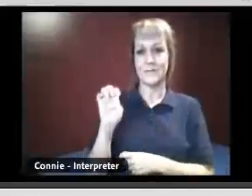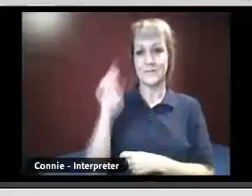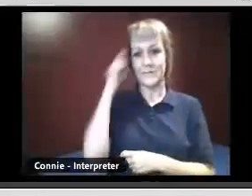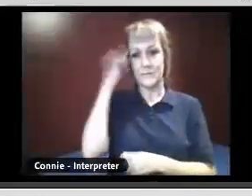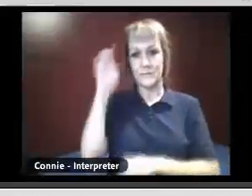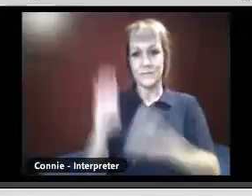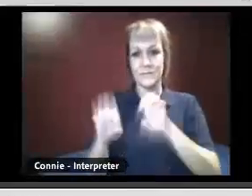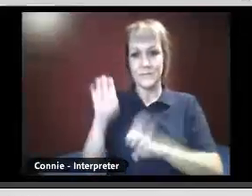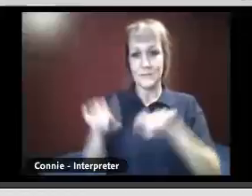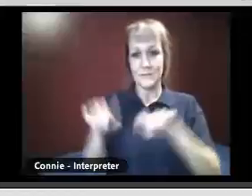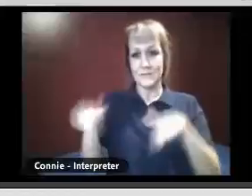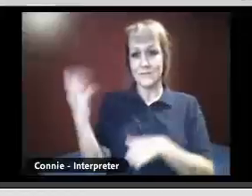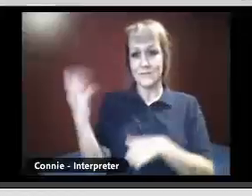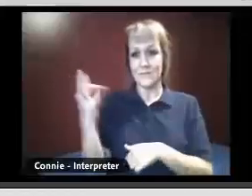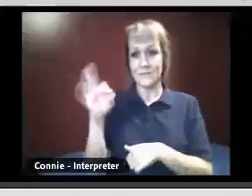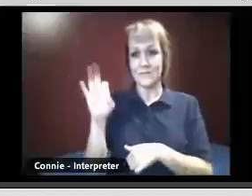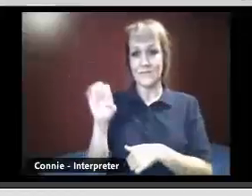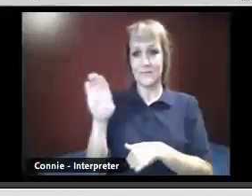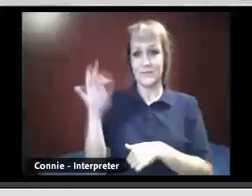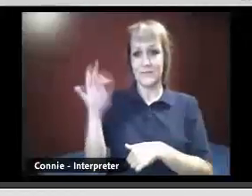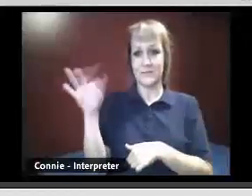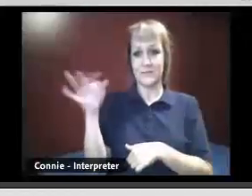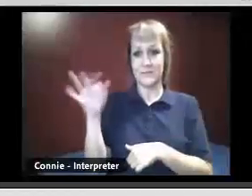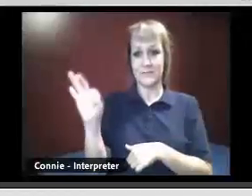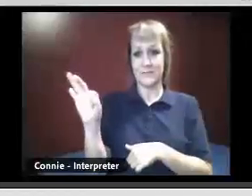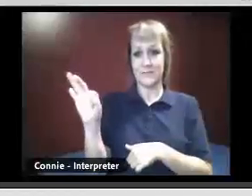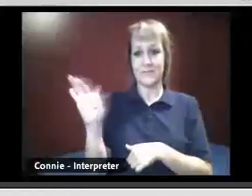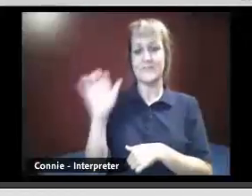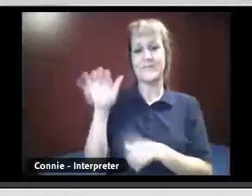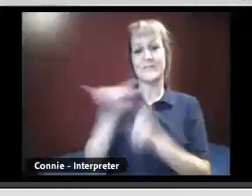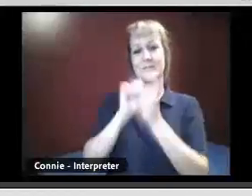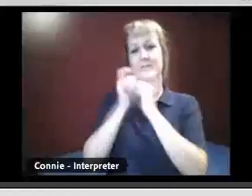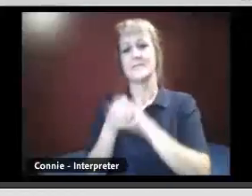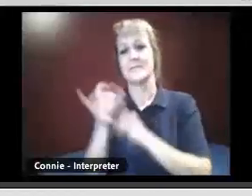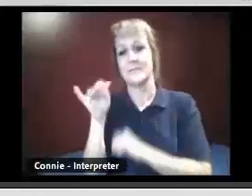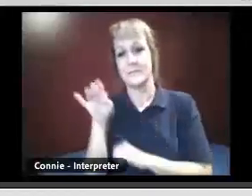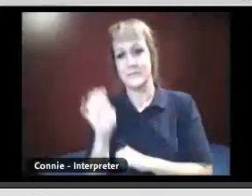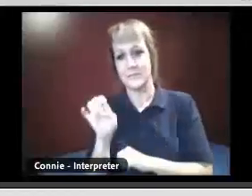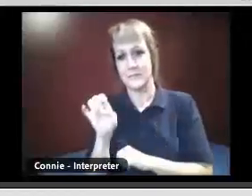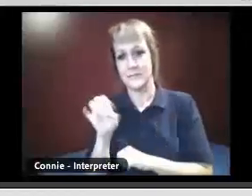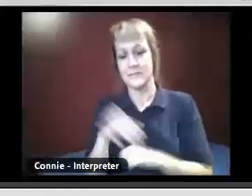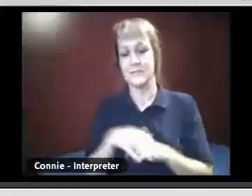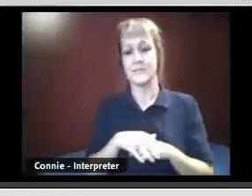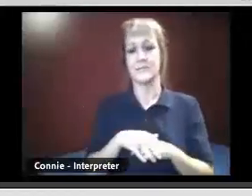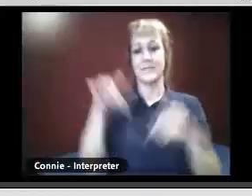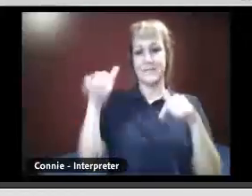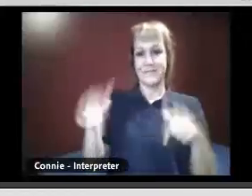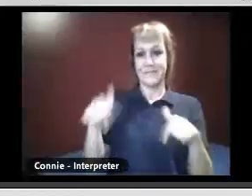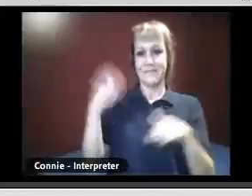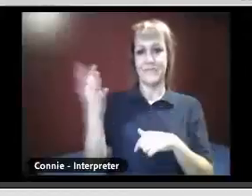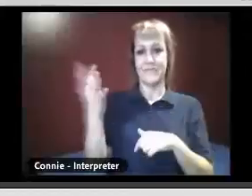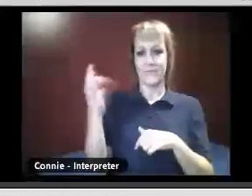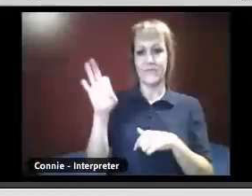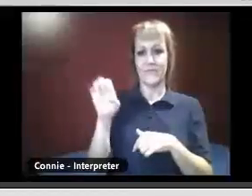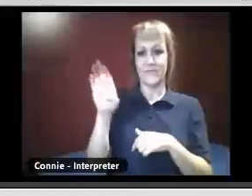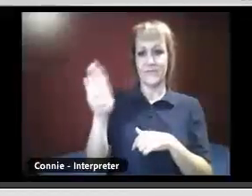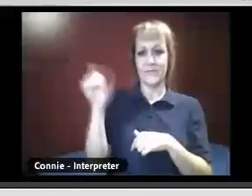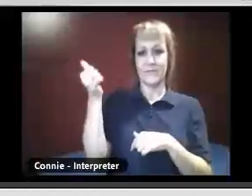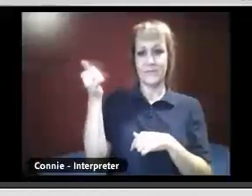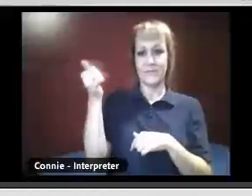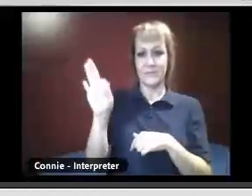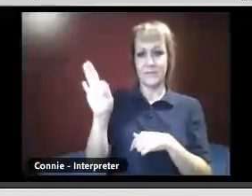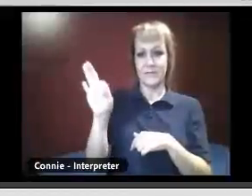Friday, February 19th. That is a date change from the original calendar, so it is this Friday, February 19th. And it is